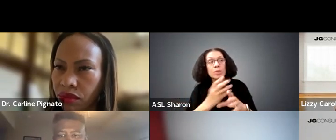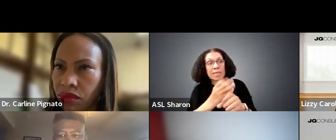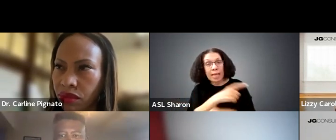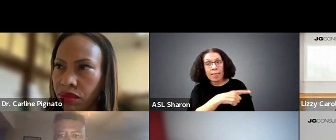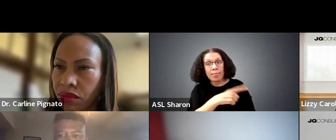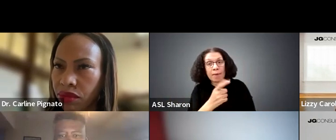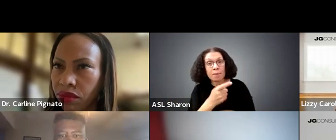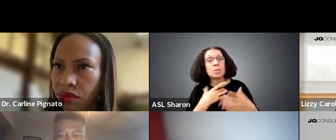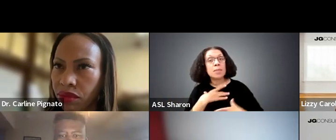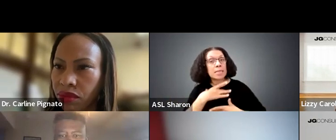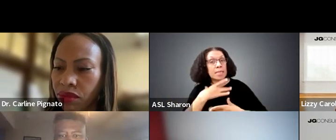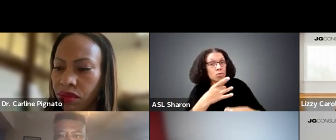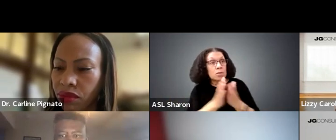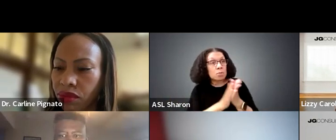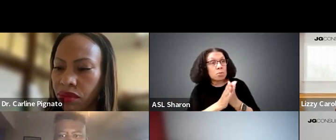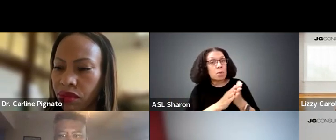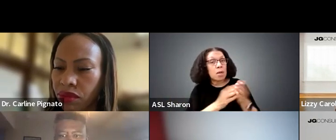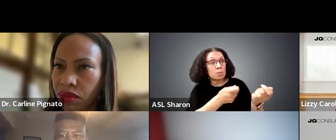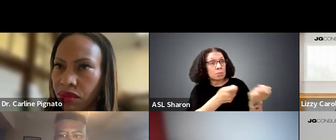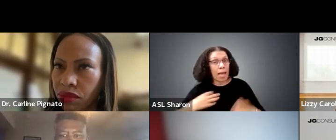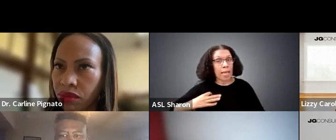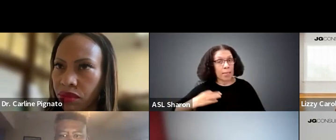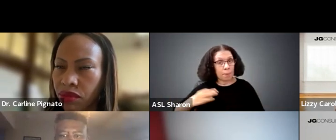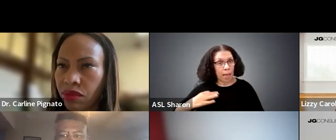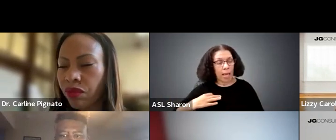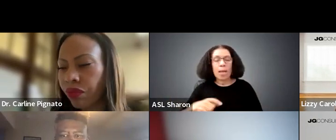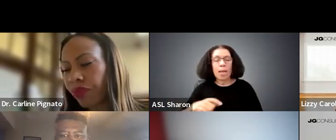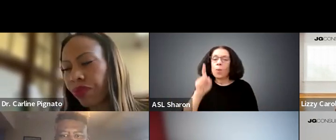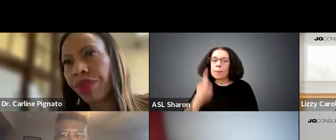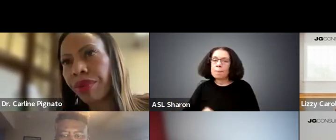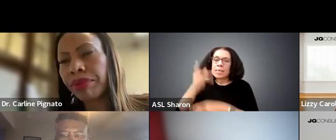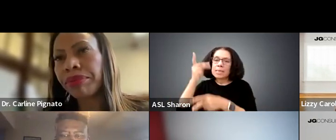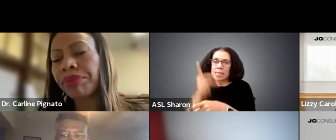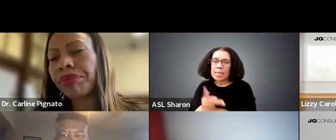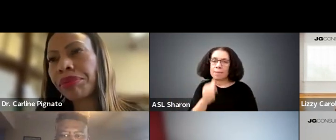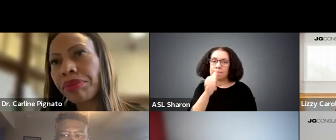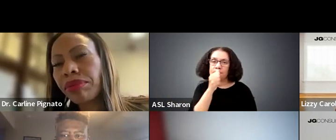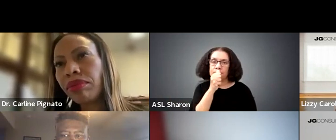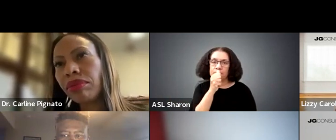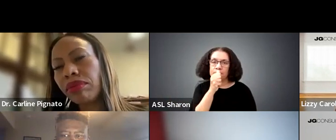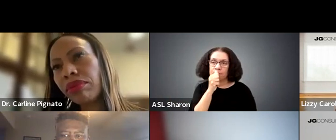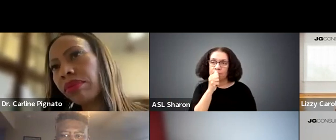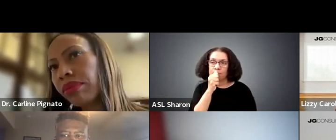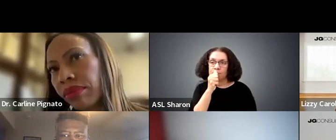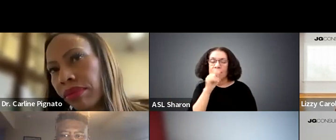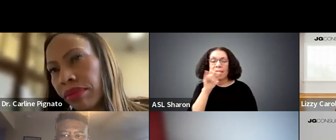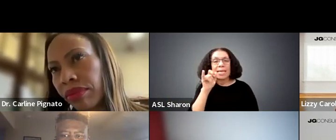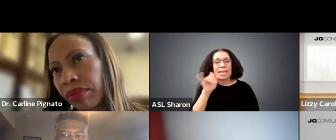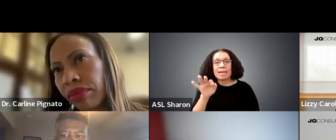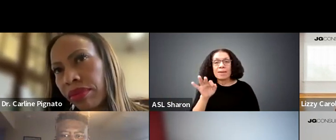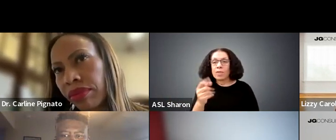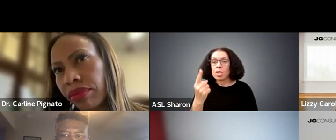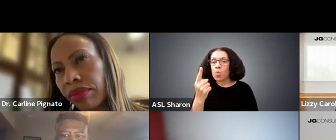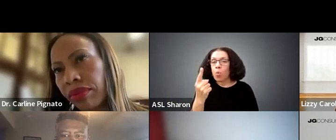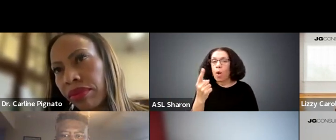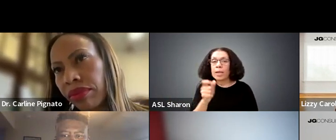and apply and go through the process, of confidentiality has to be maintained, because for them to even step out puts them